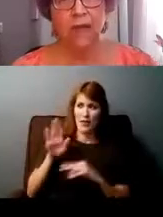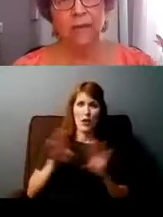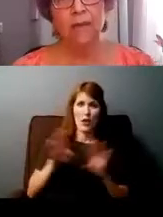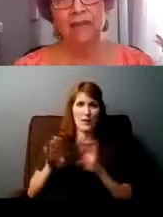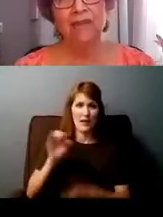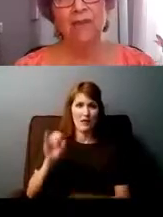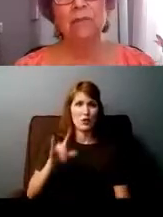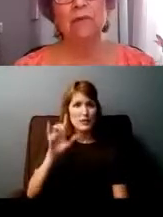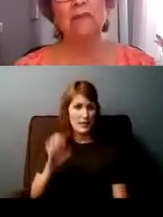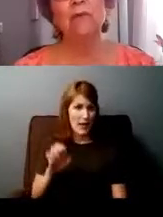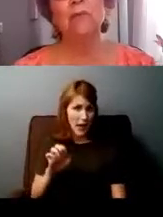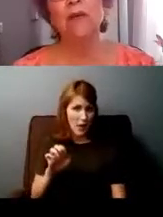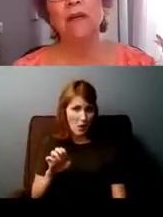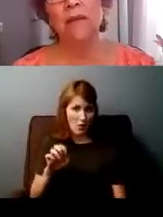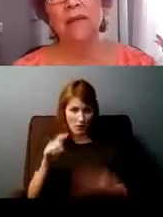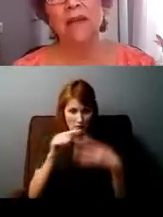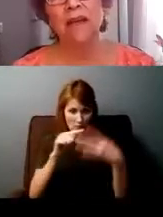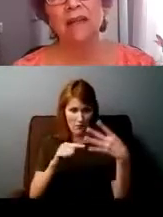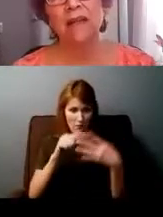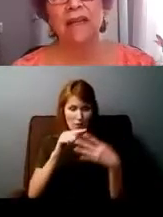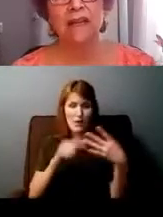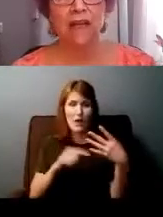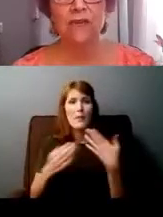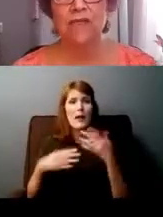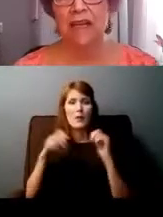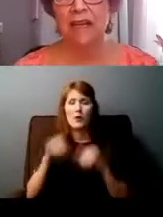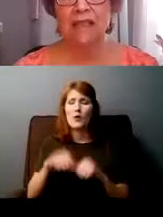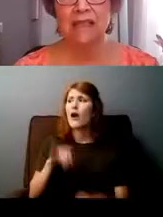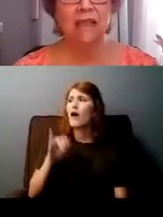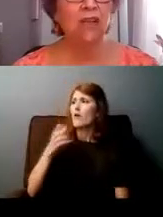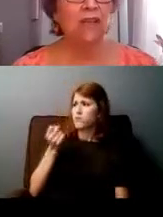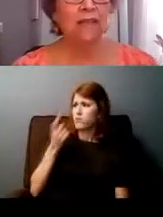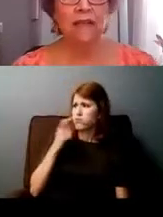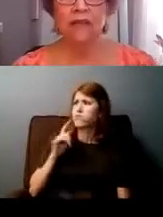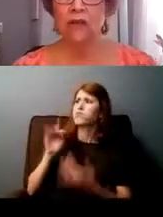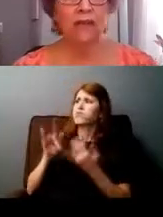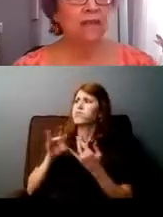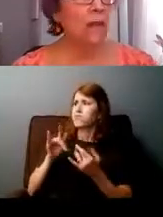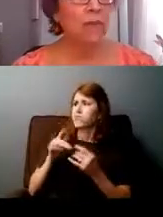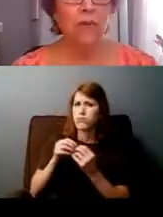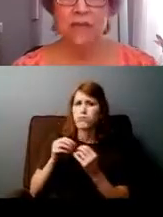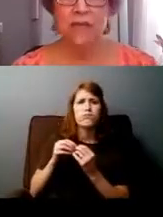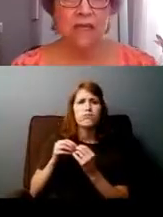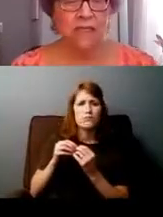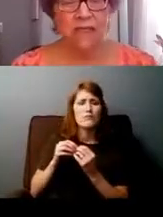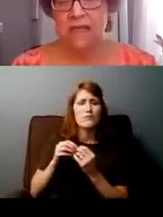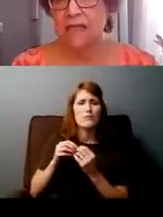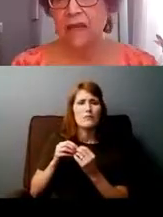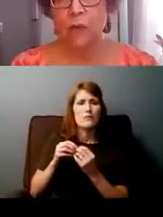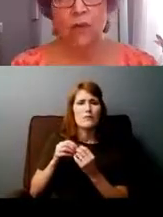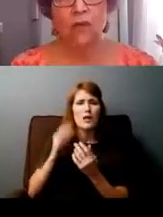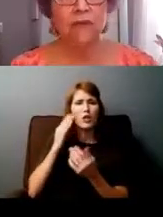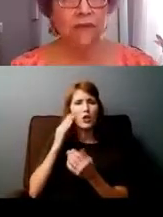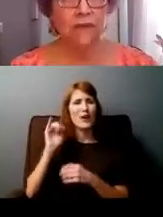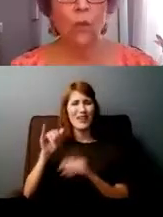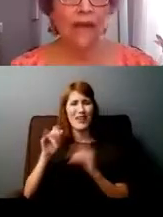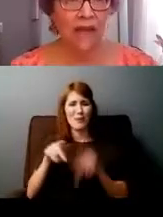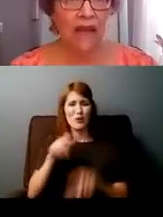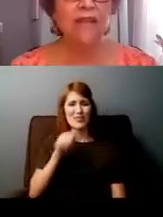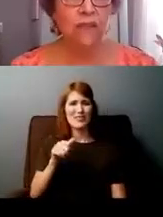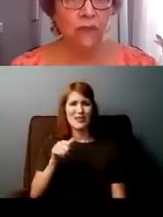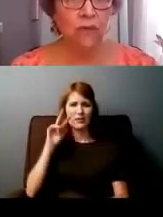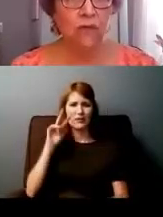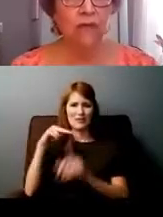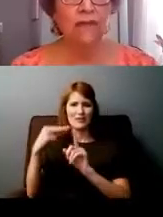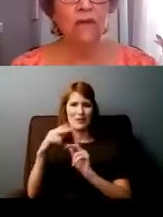then maybe you can be a little more empathetic in understanding that that person doesn't see the world the way